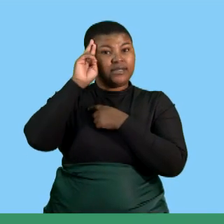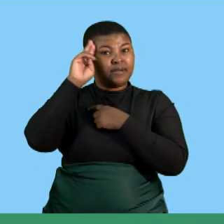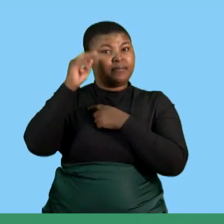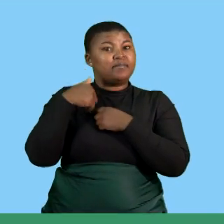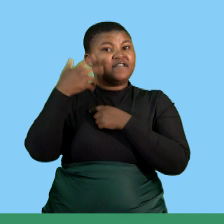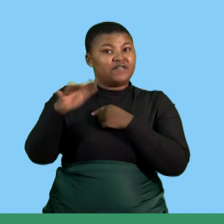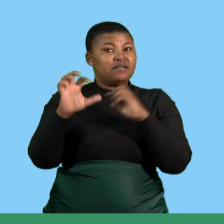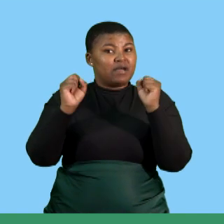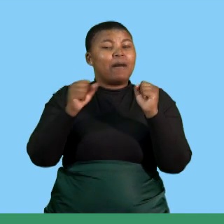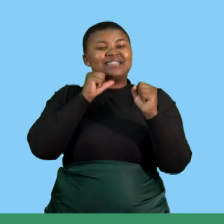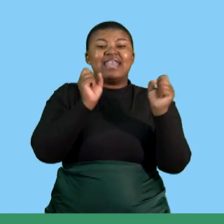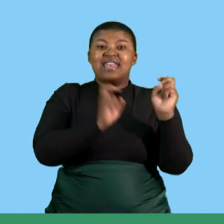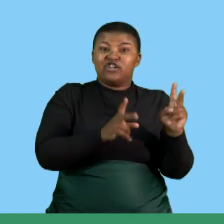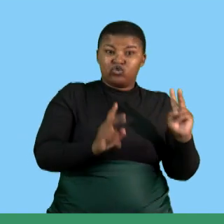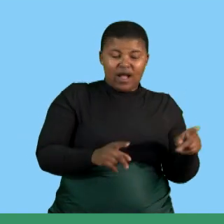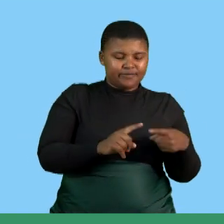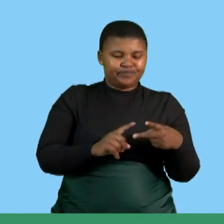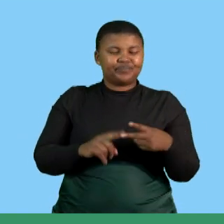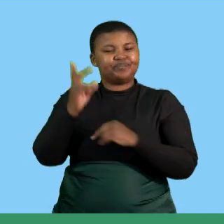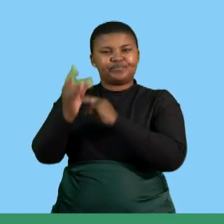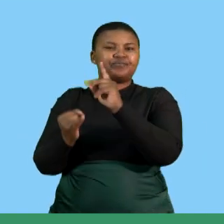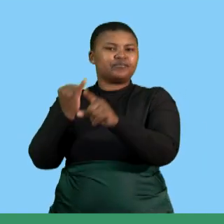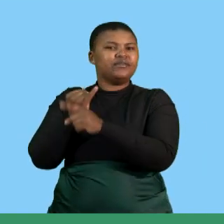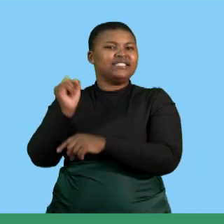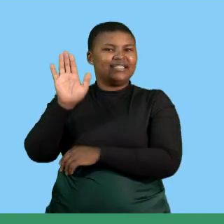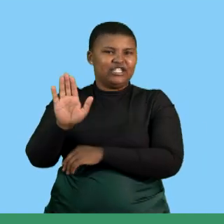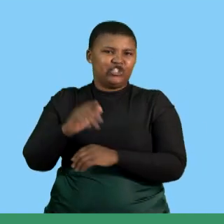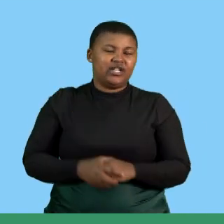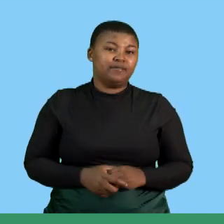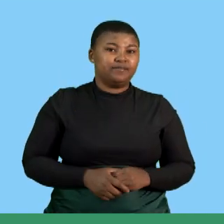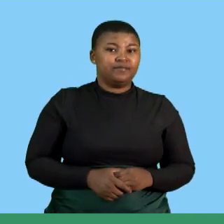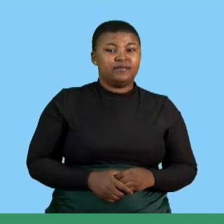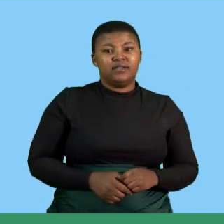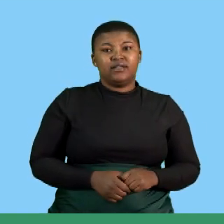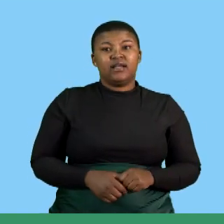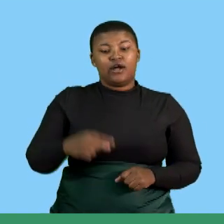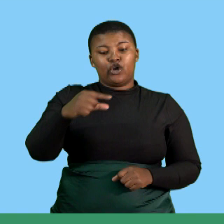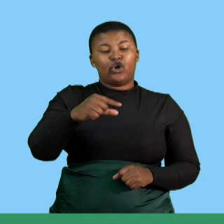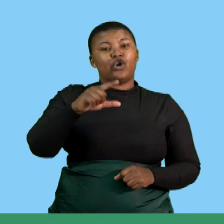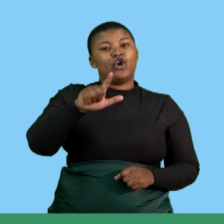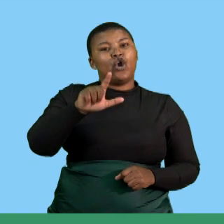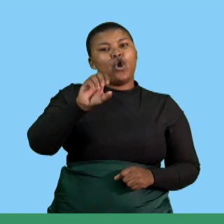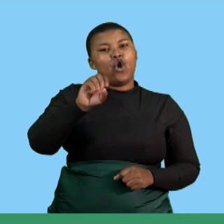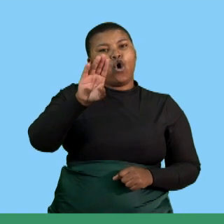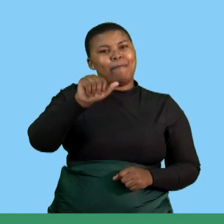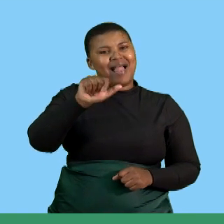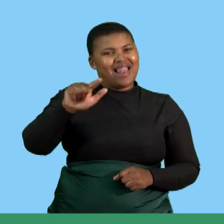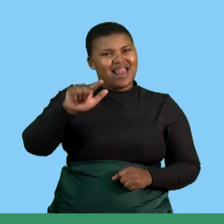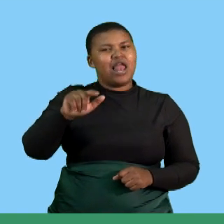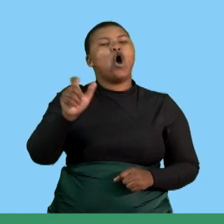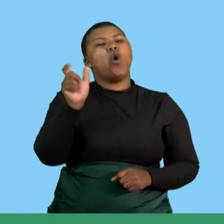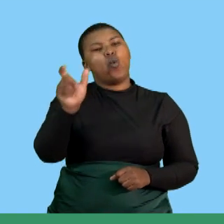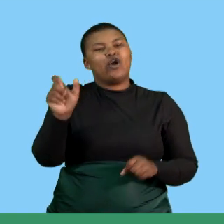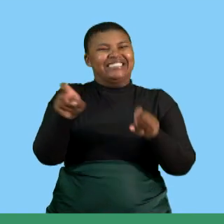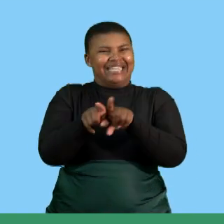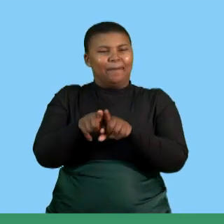global environment. Now global is only a different word that is used for international. So it will